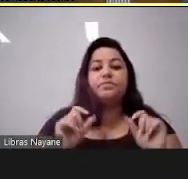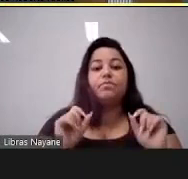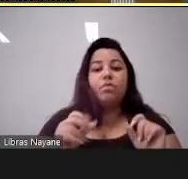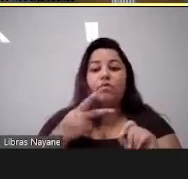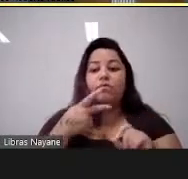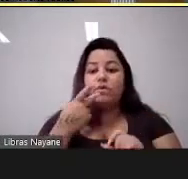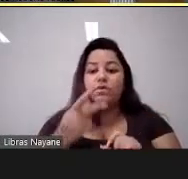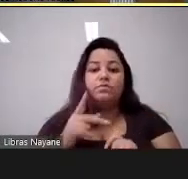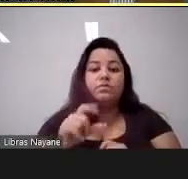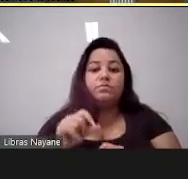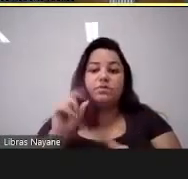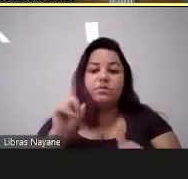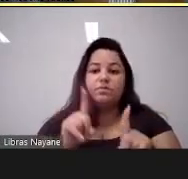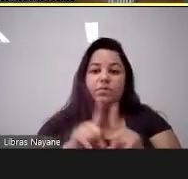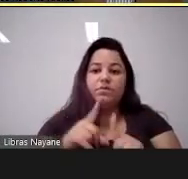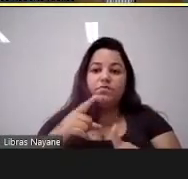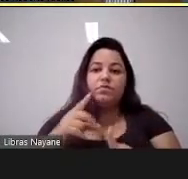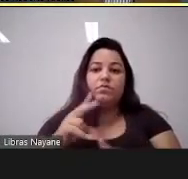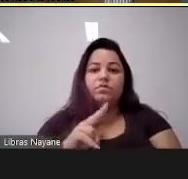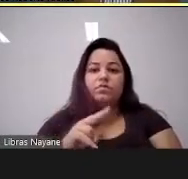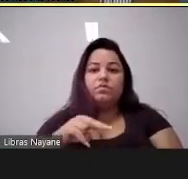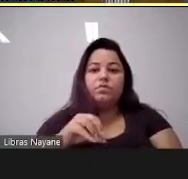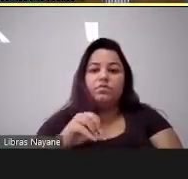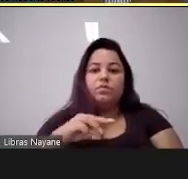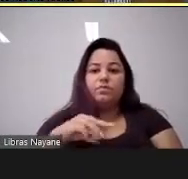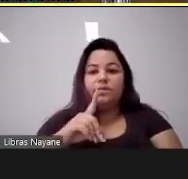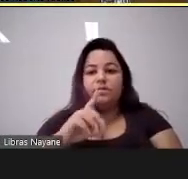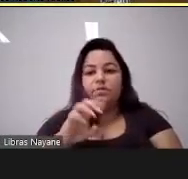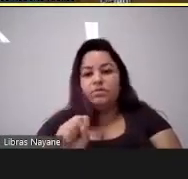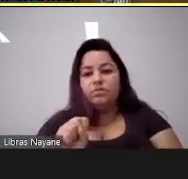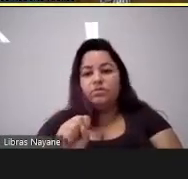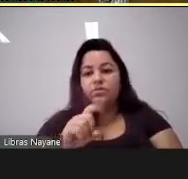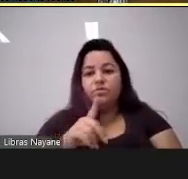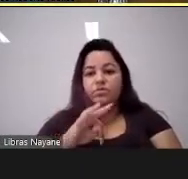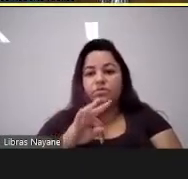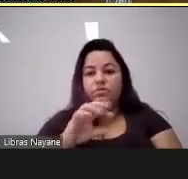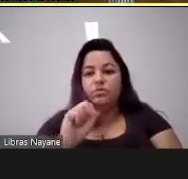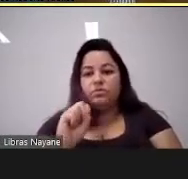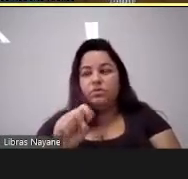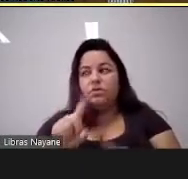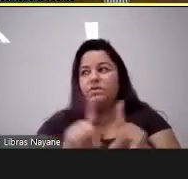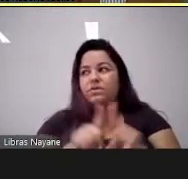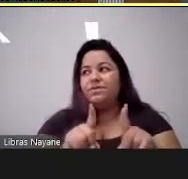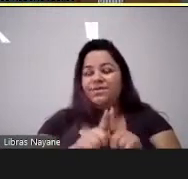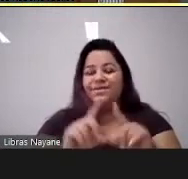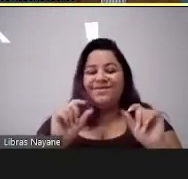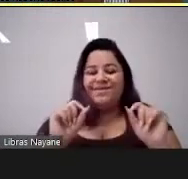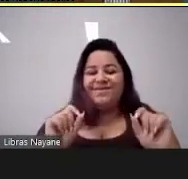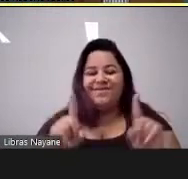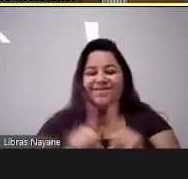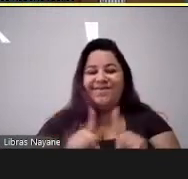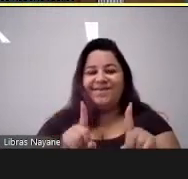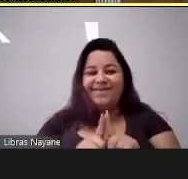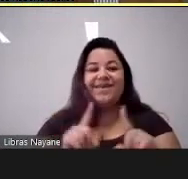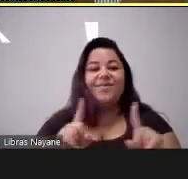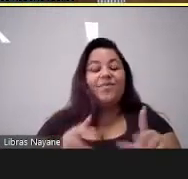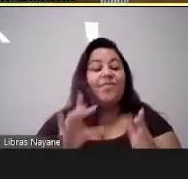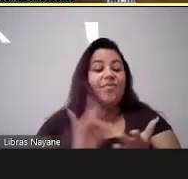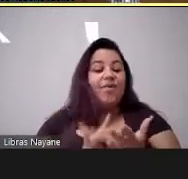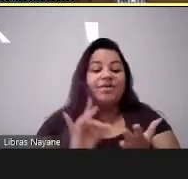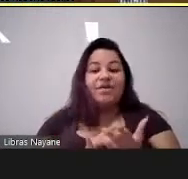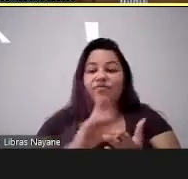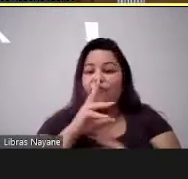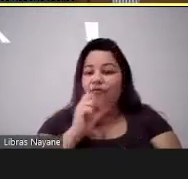geographies of the world. And we have also the digital nomads, and that is